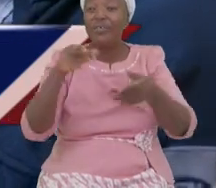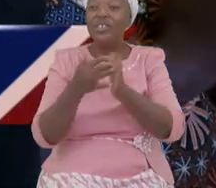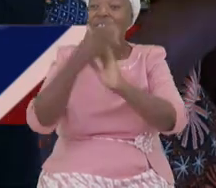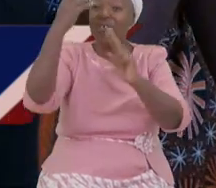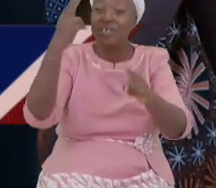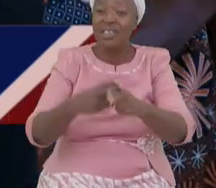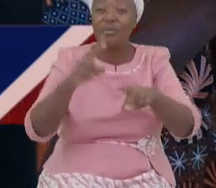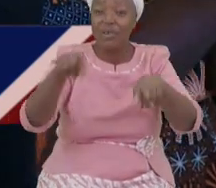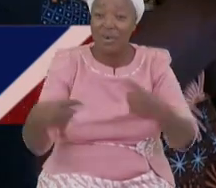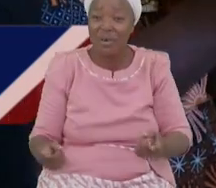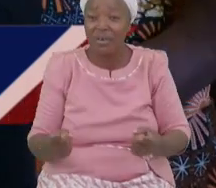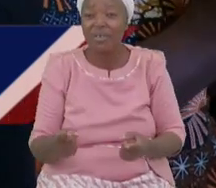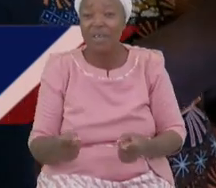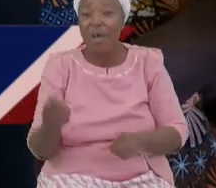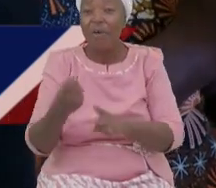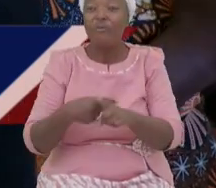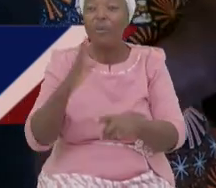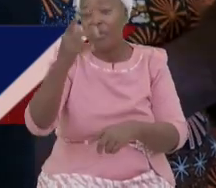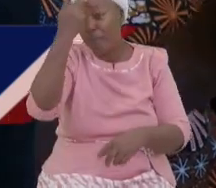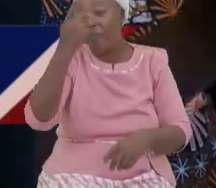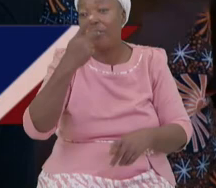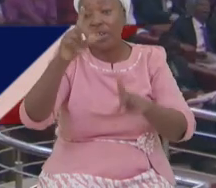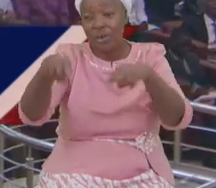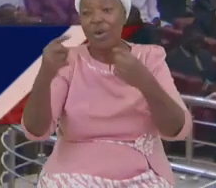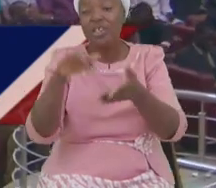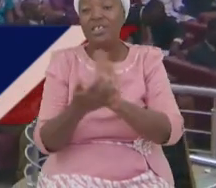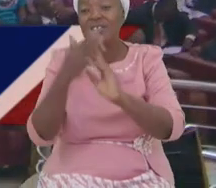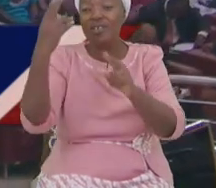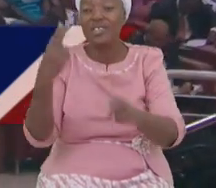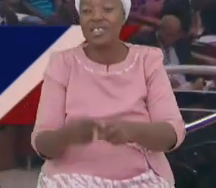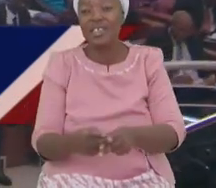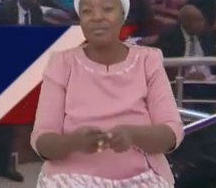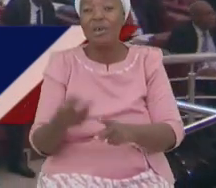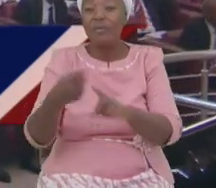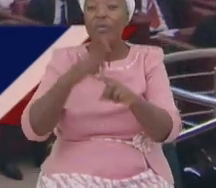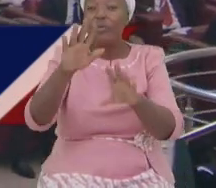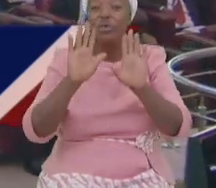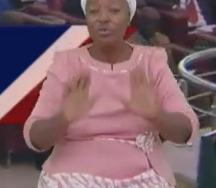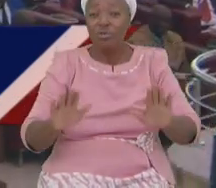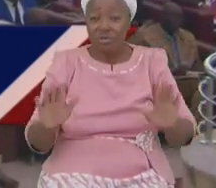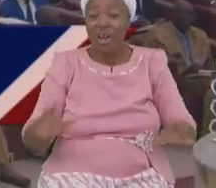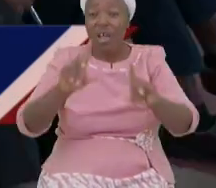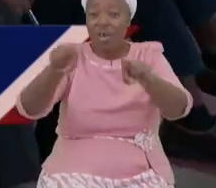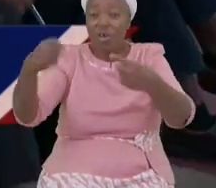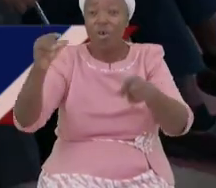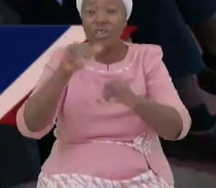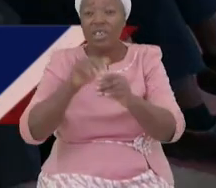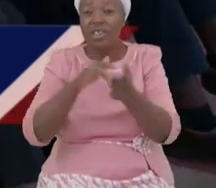gone. From your parents, gone. From your children,